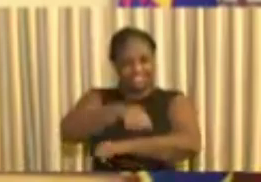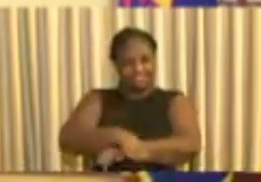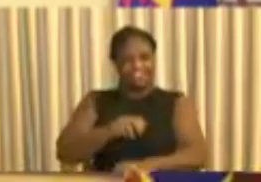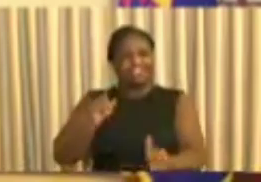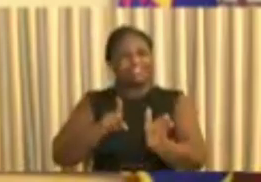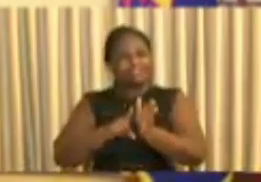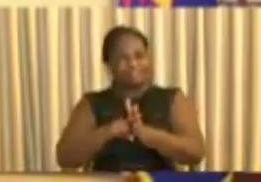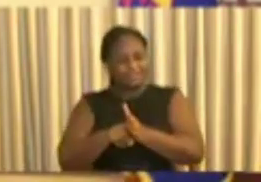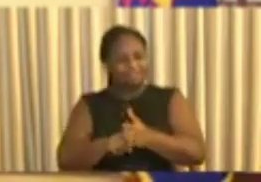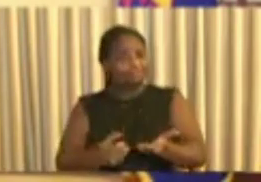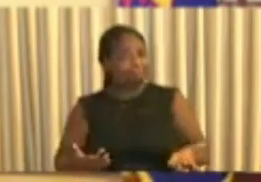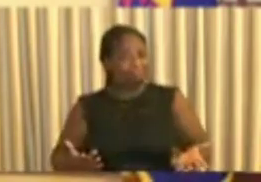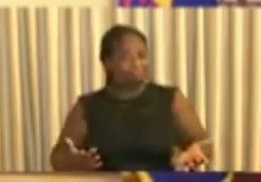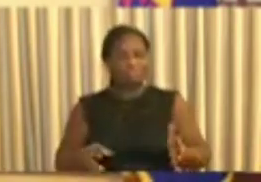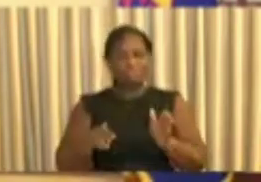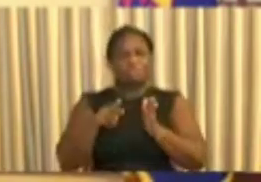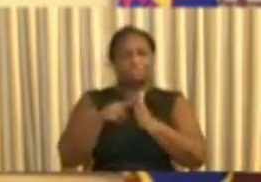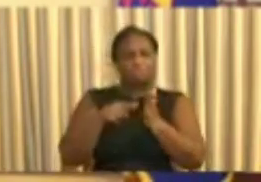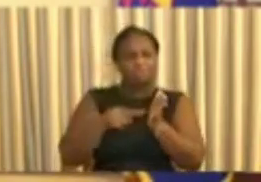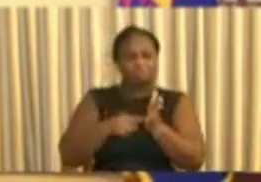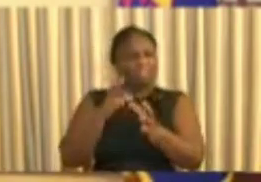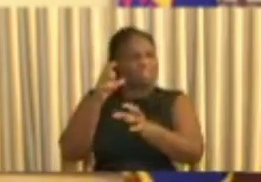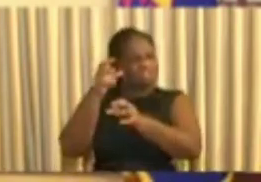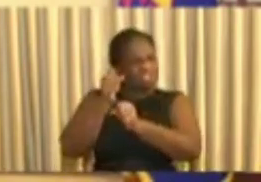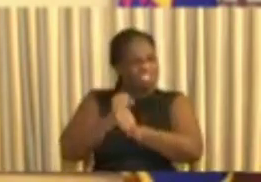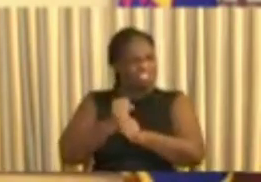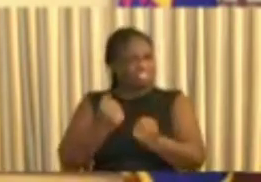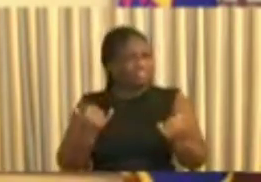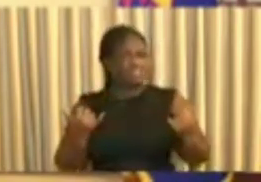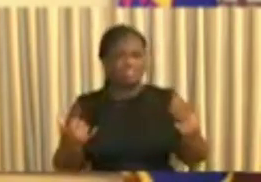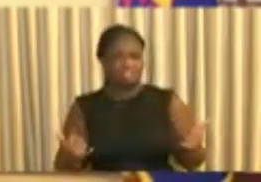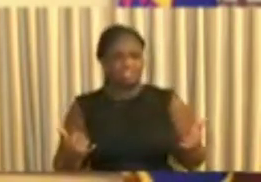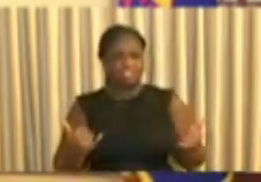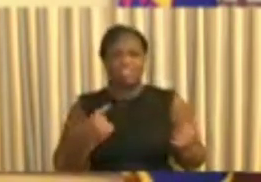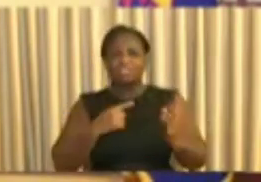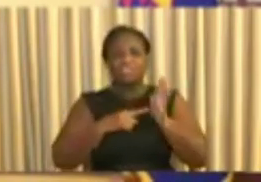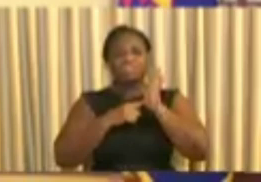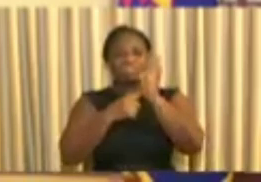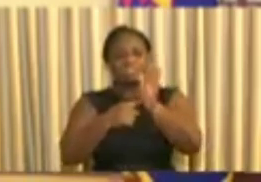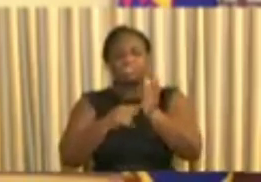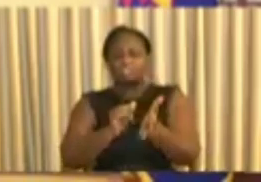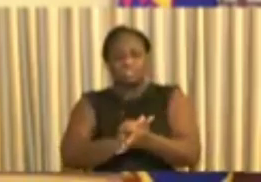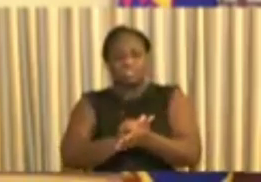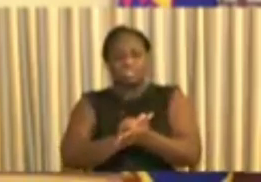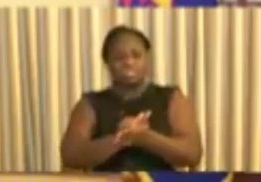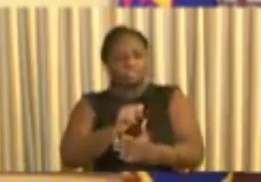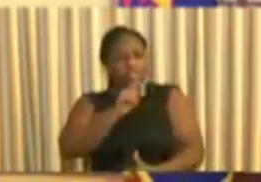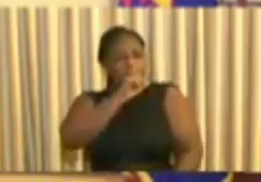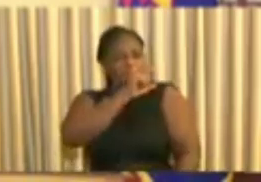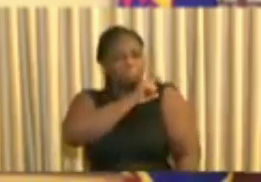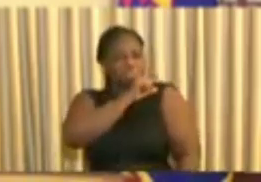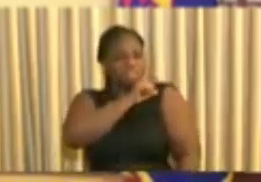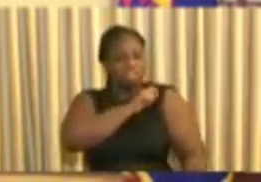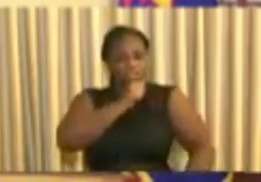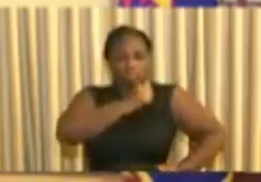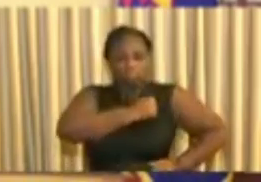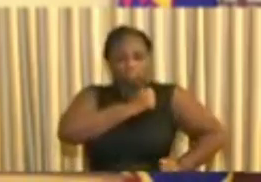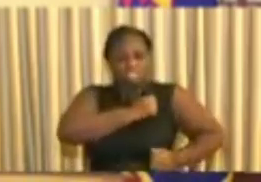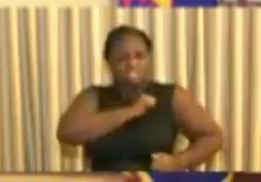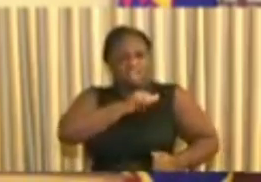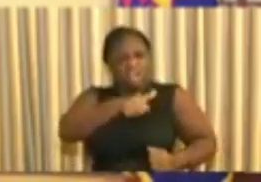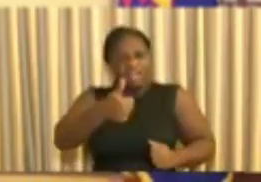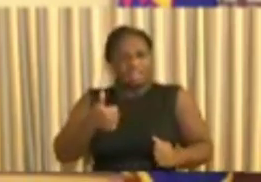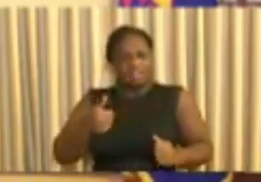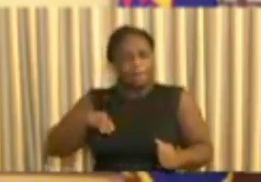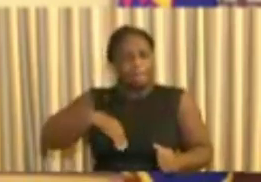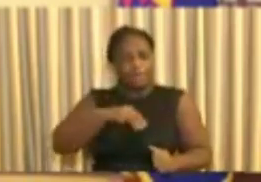virus. Reports I've received so far indicate that the police, military, and other